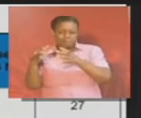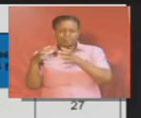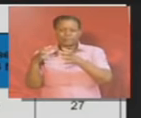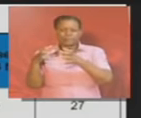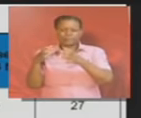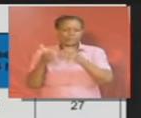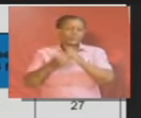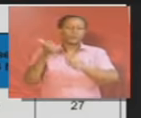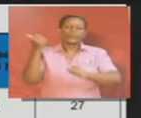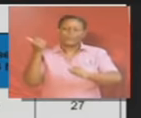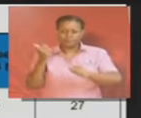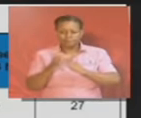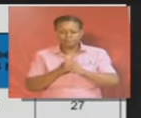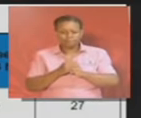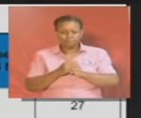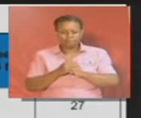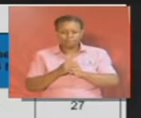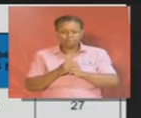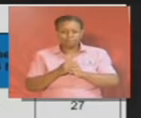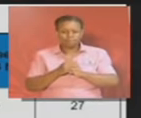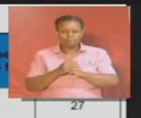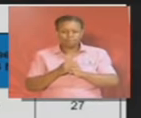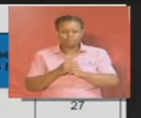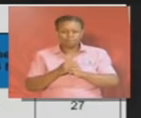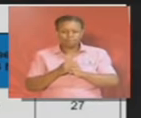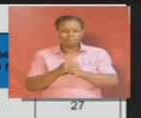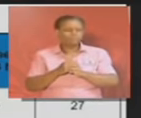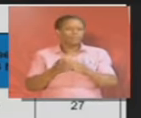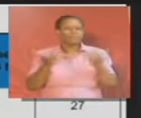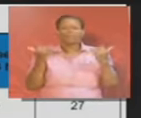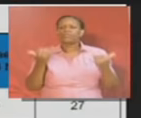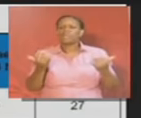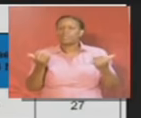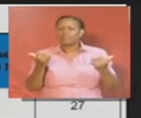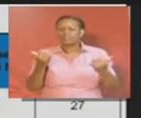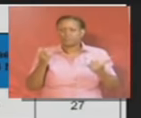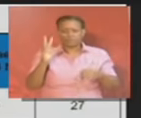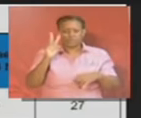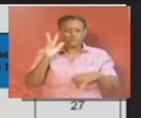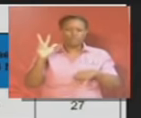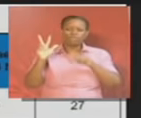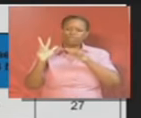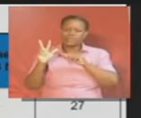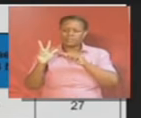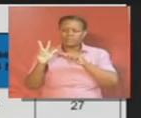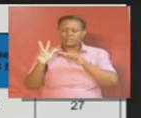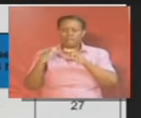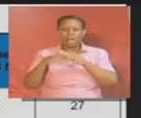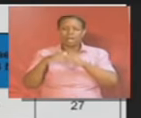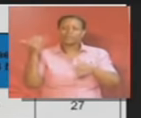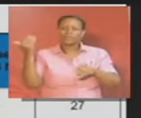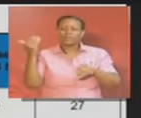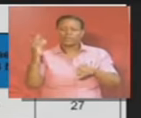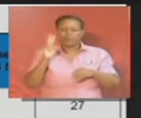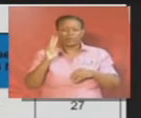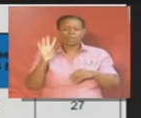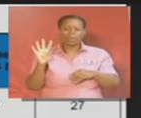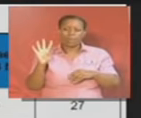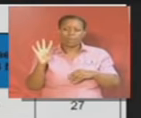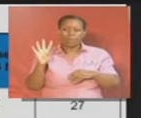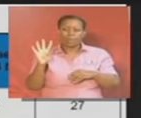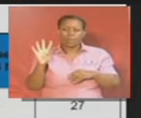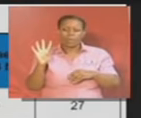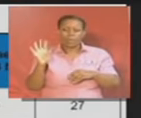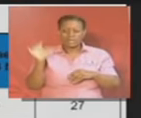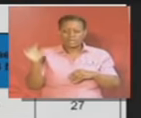to 23 out of the 27 clusters. Now, the maximum number of cases within any family or the same home or the